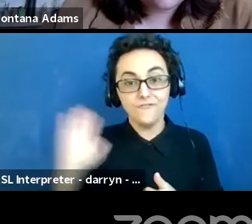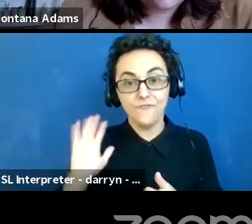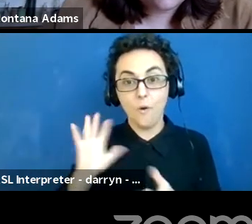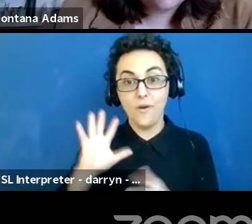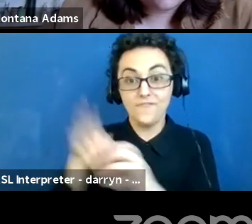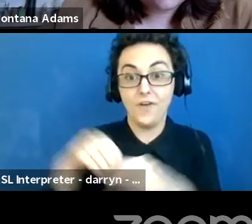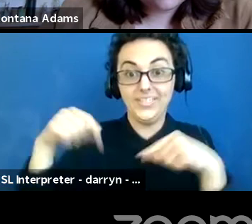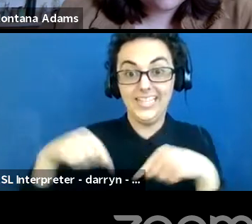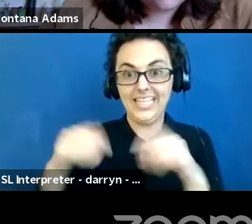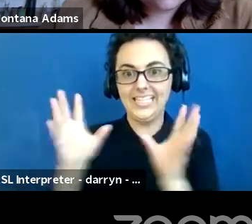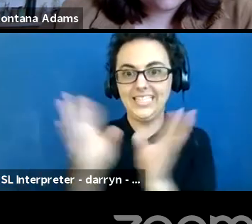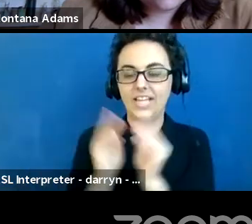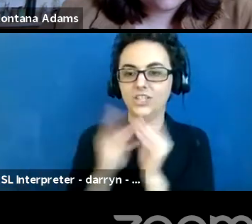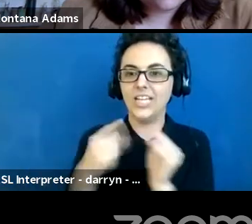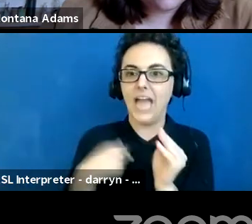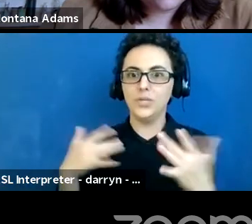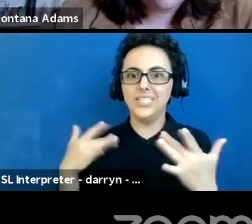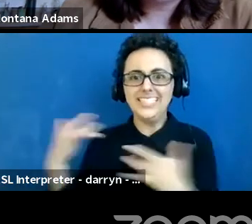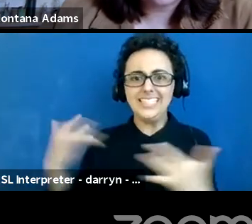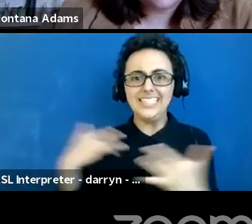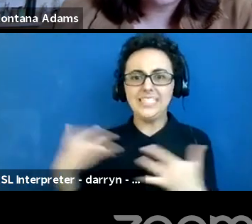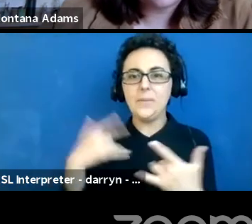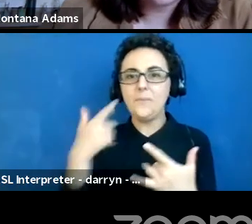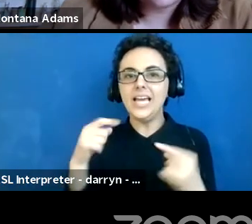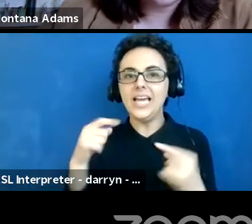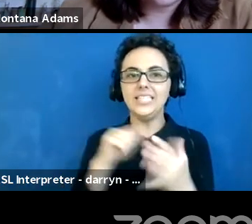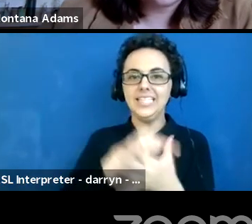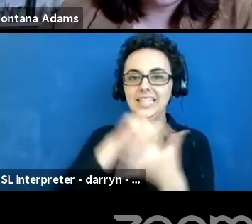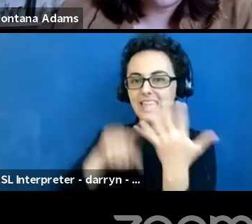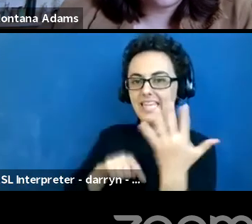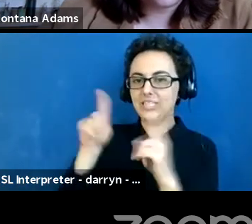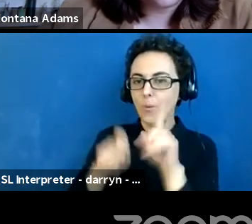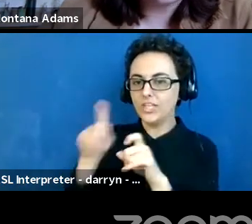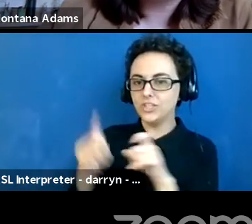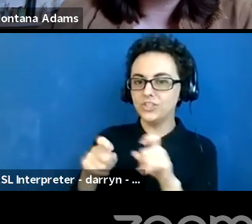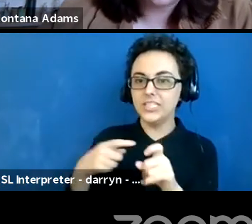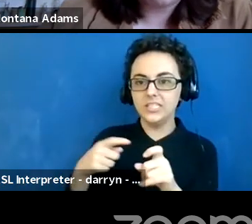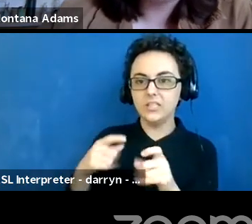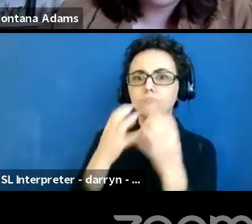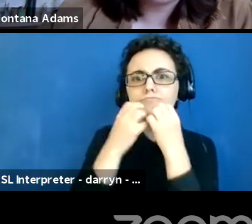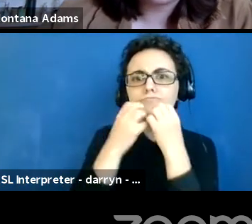because these are questions that are so important to me that I'm also so scared about, you know.